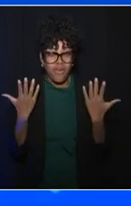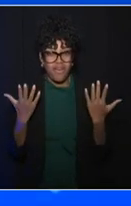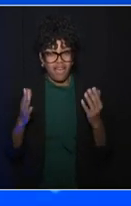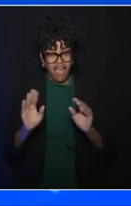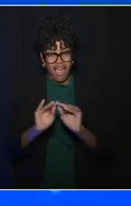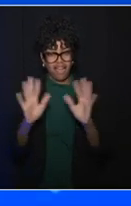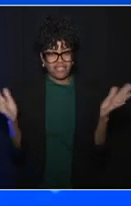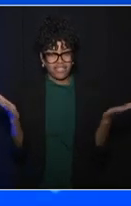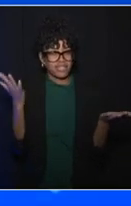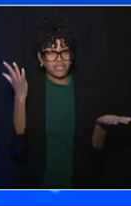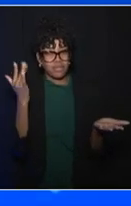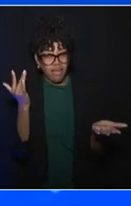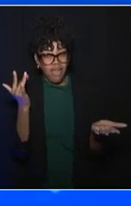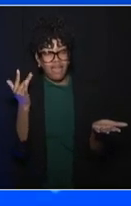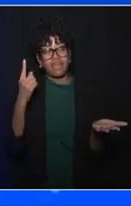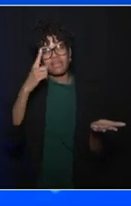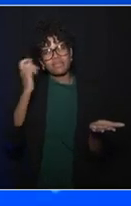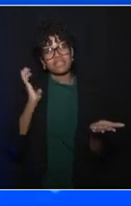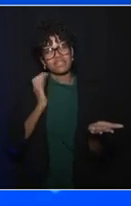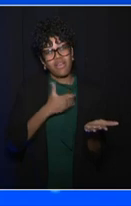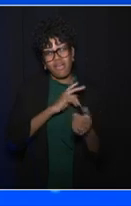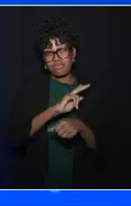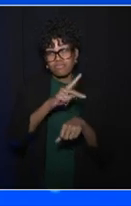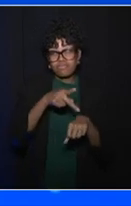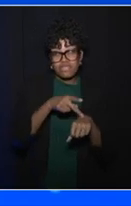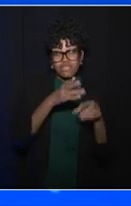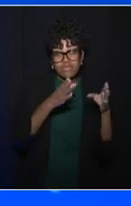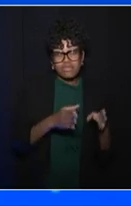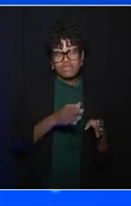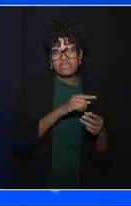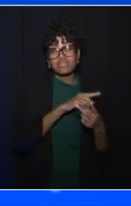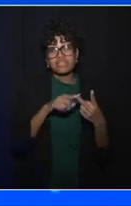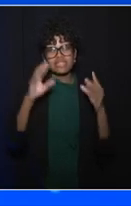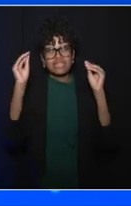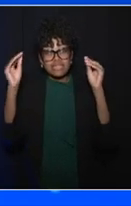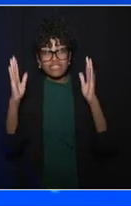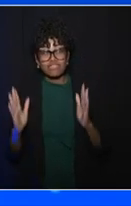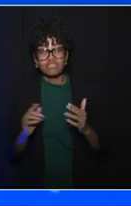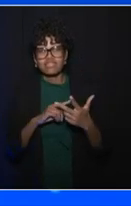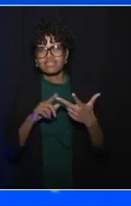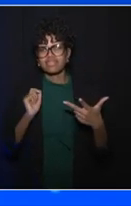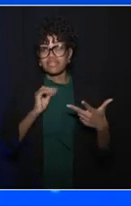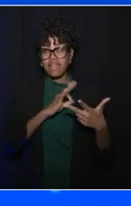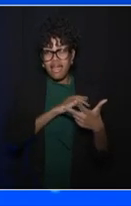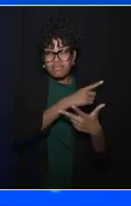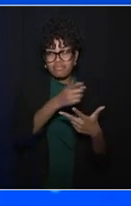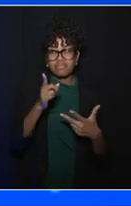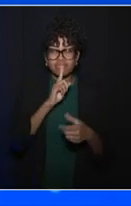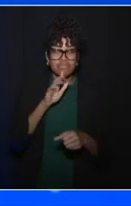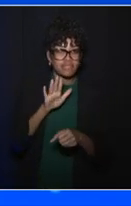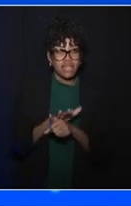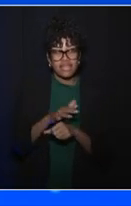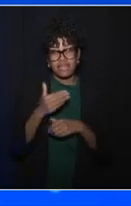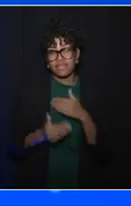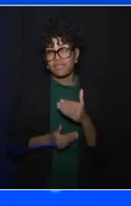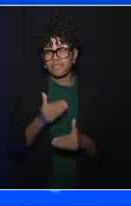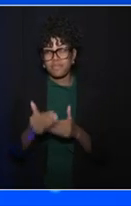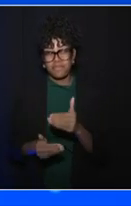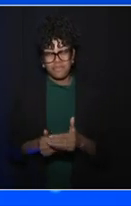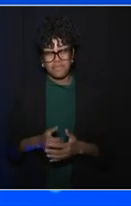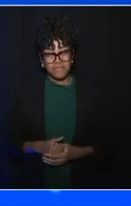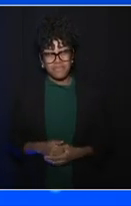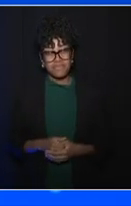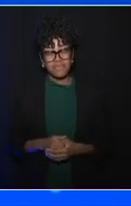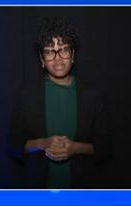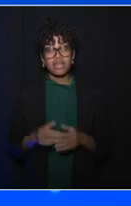is because of the dedication of our principals, teachers, and staff. And while a lot of